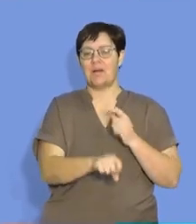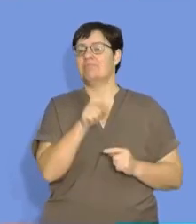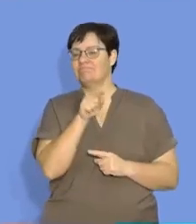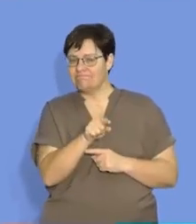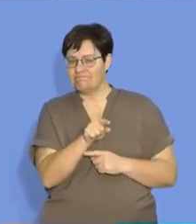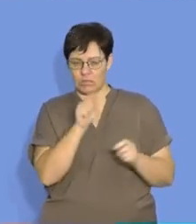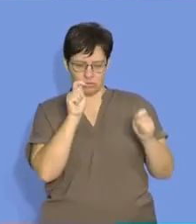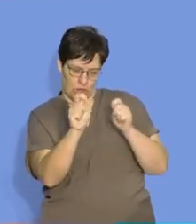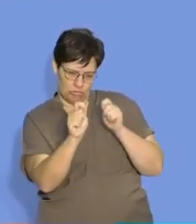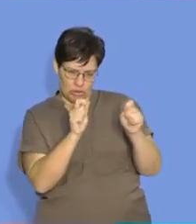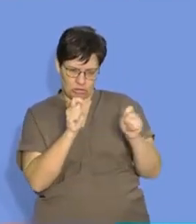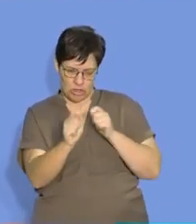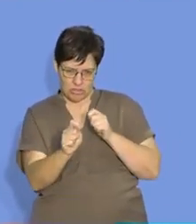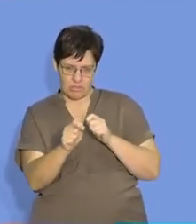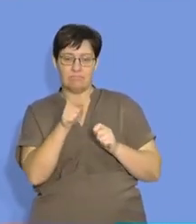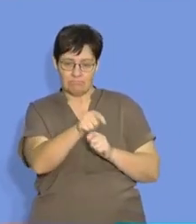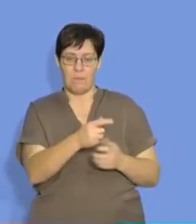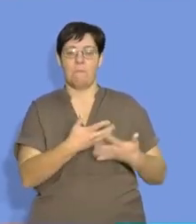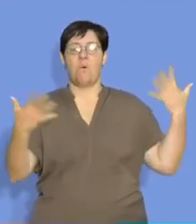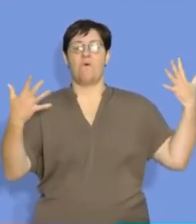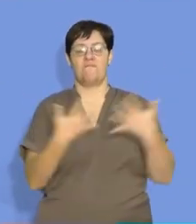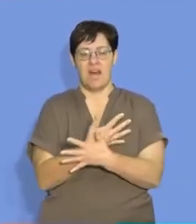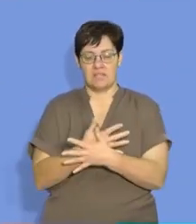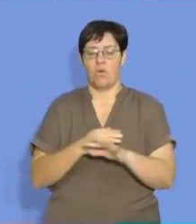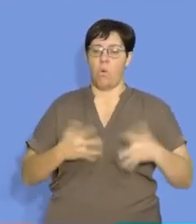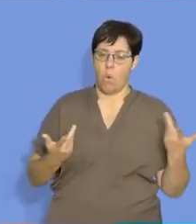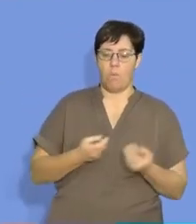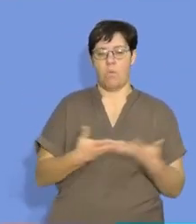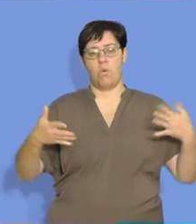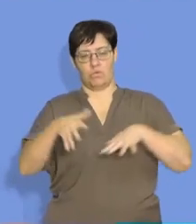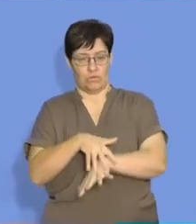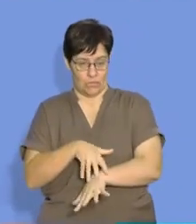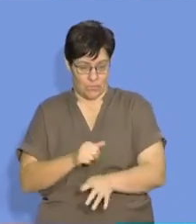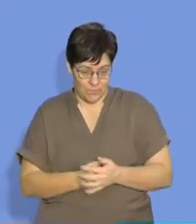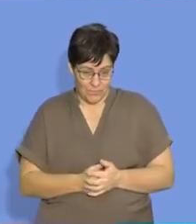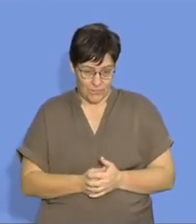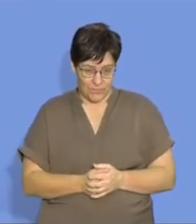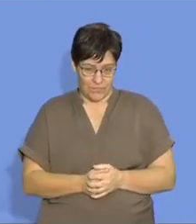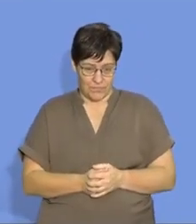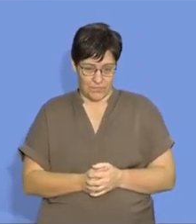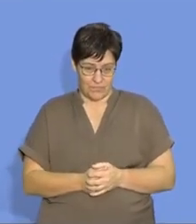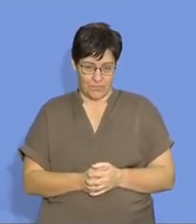can alter to make a reaction faster or to make the reaction slower.